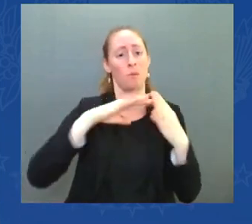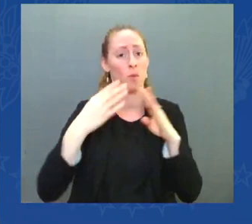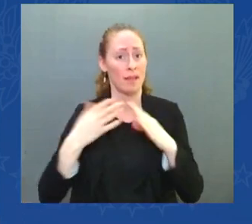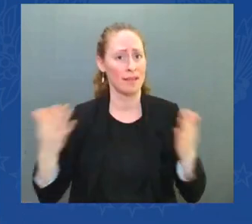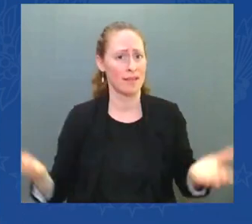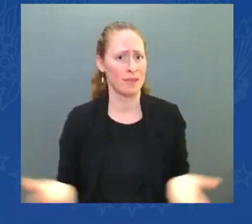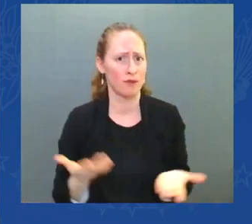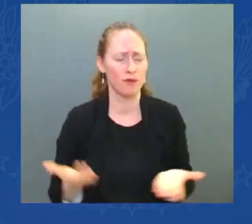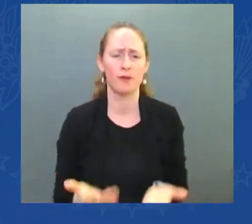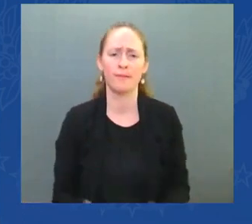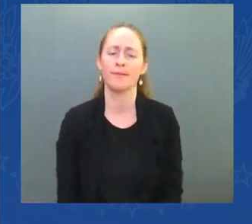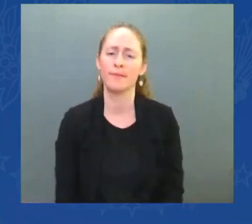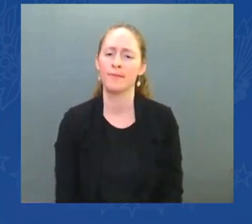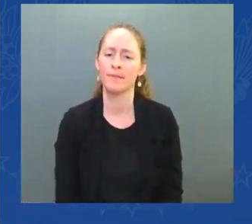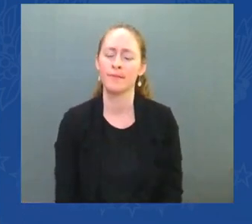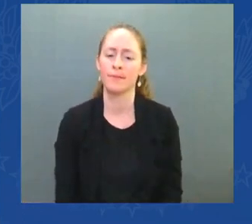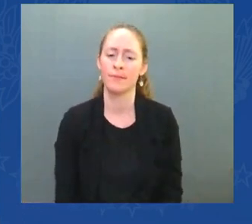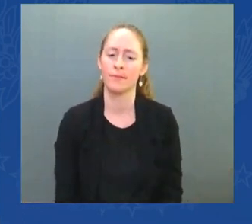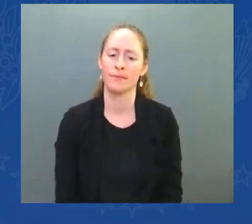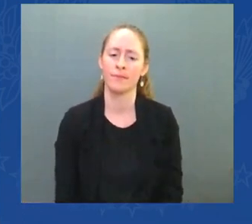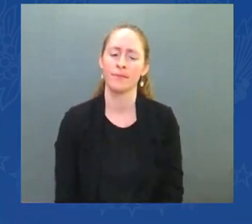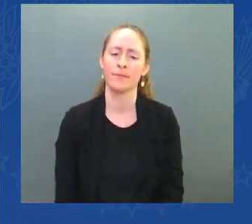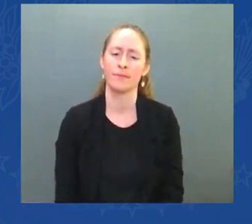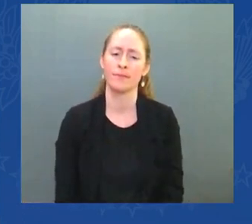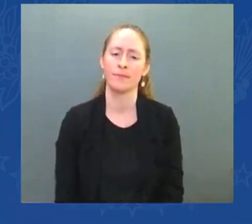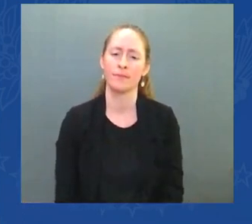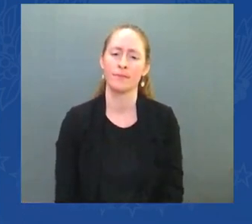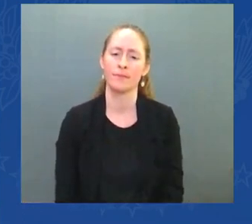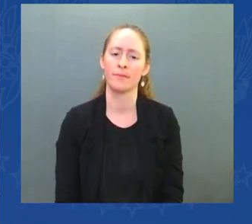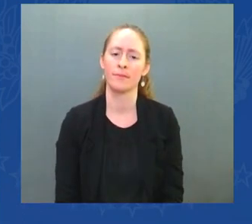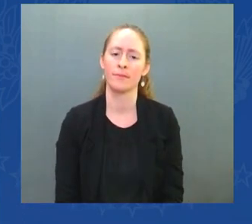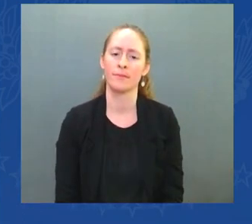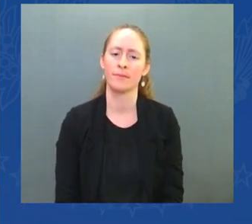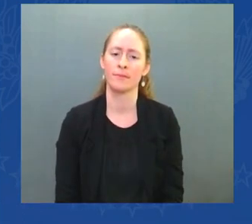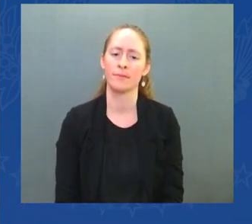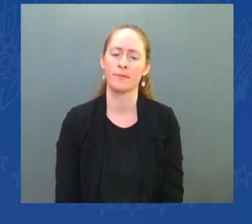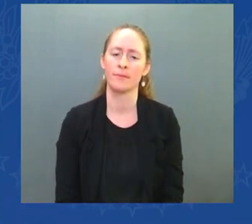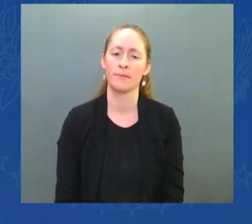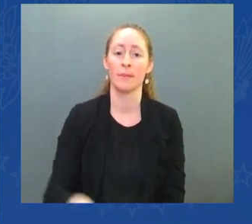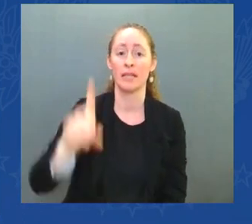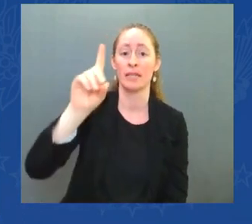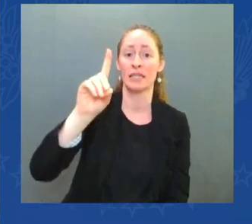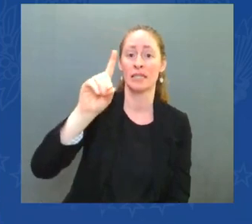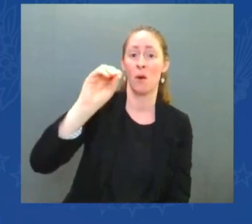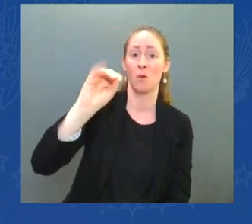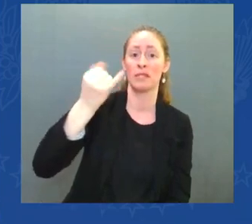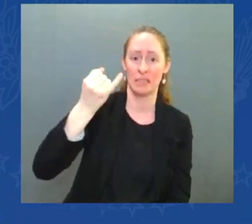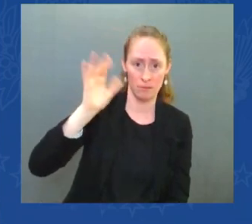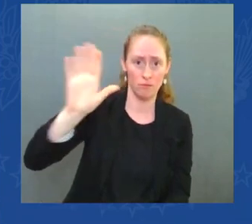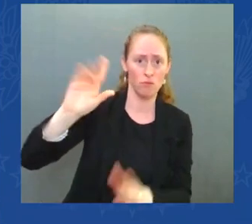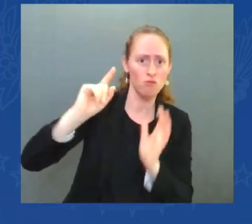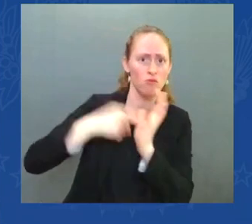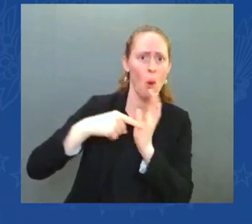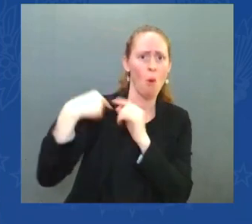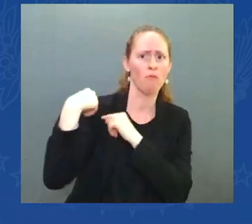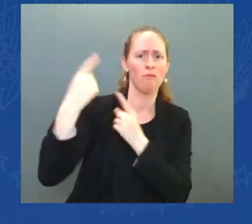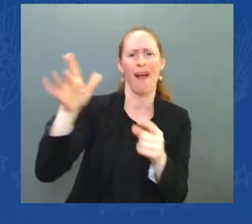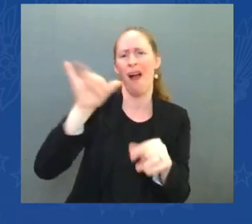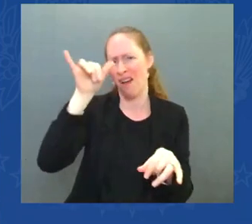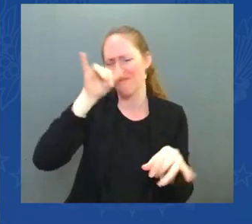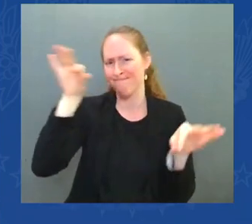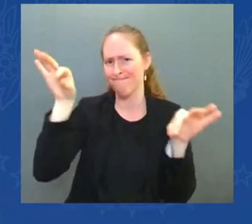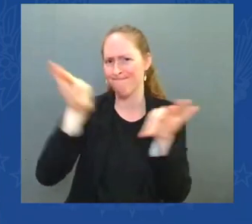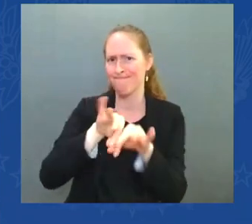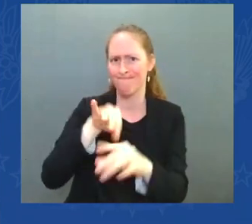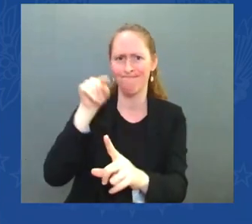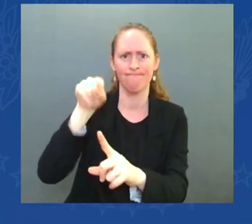The Department of Justice plays a critical role in addressing gun violence in our communities, and the